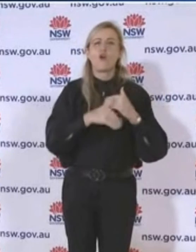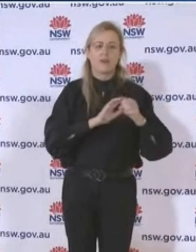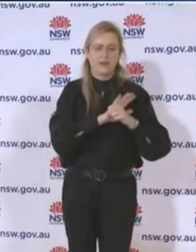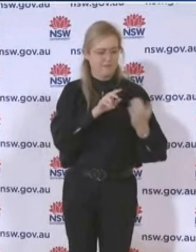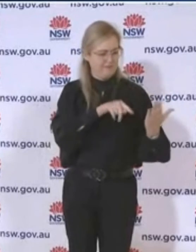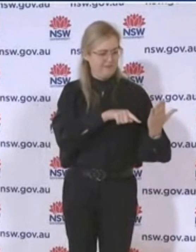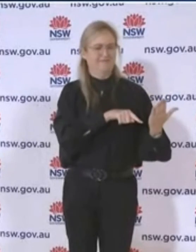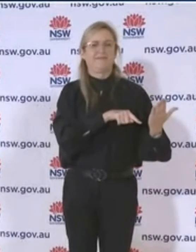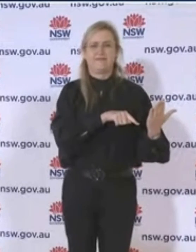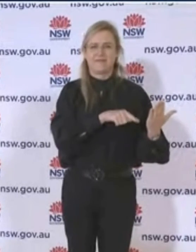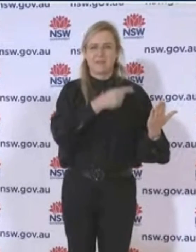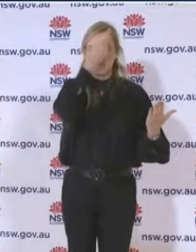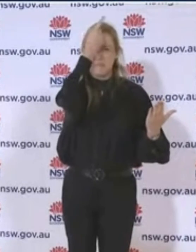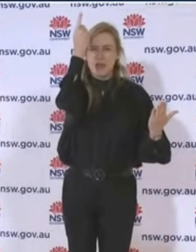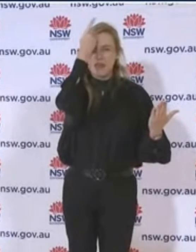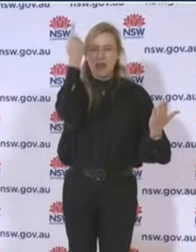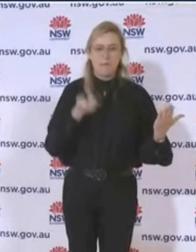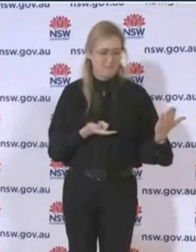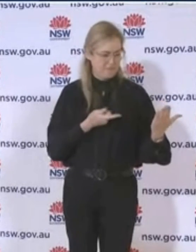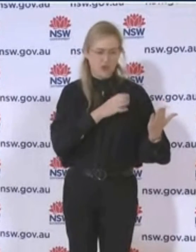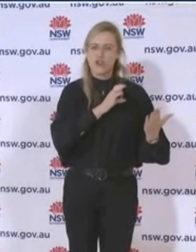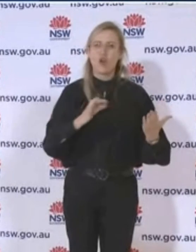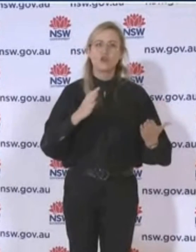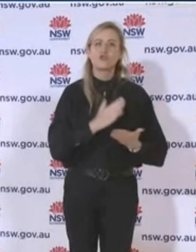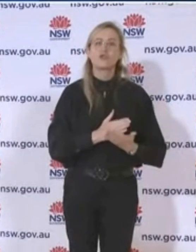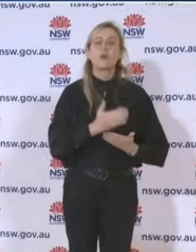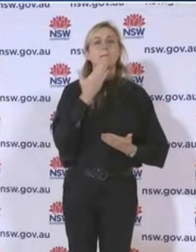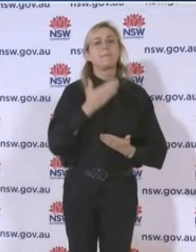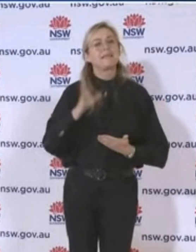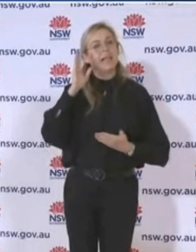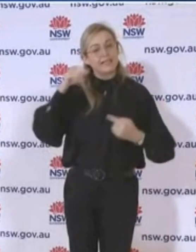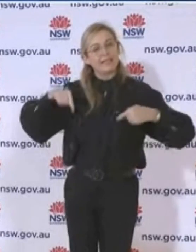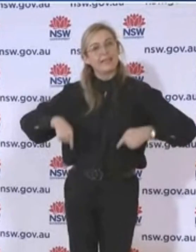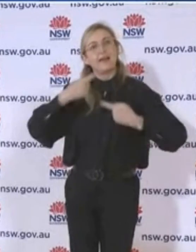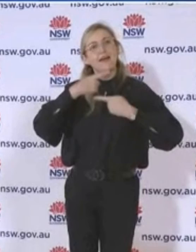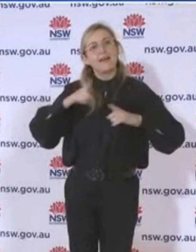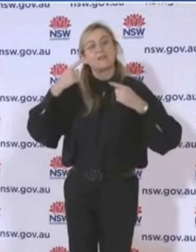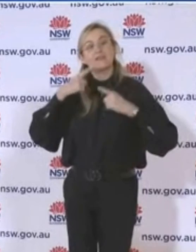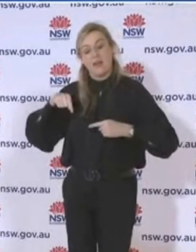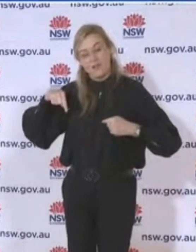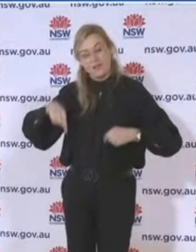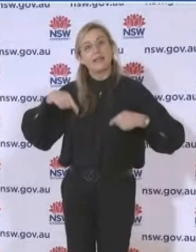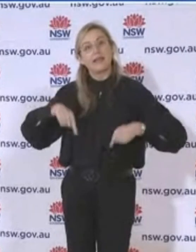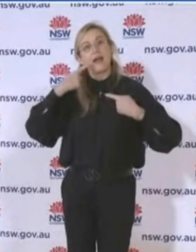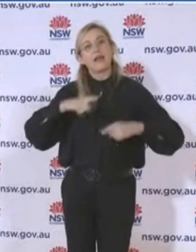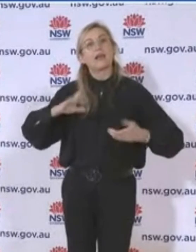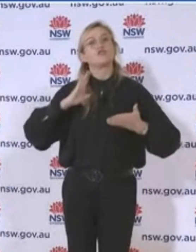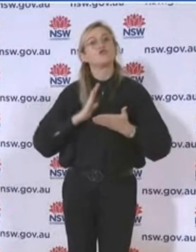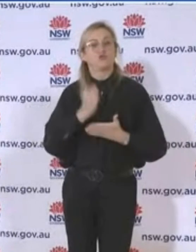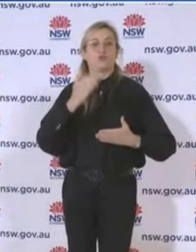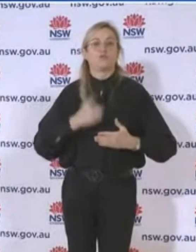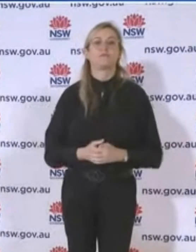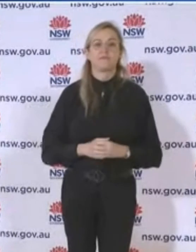based on fact. I always say, please listen to the briefings and what we say here, because that is fact. Thank you. Just in terms of that